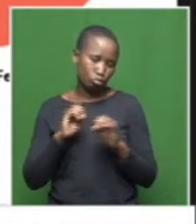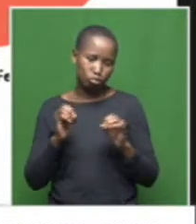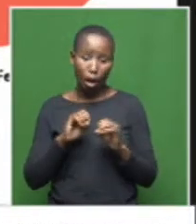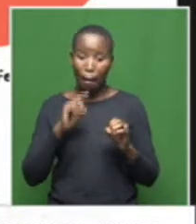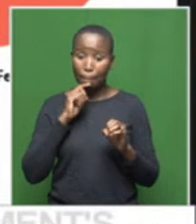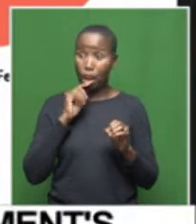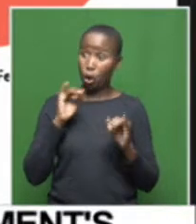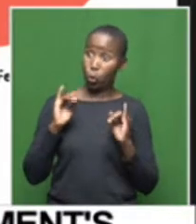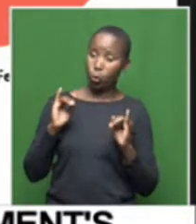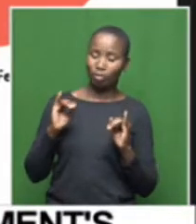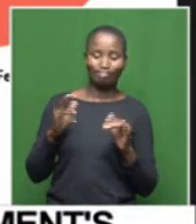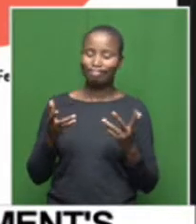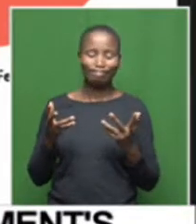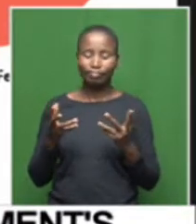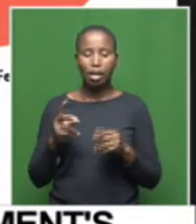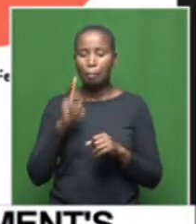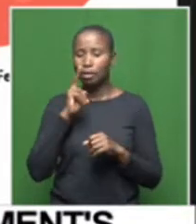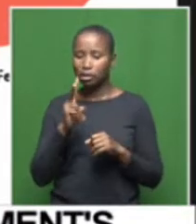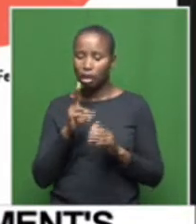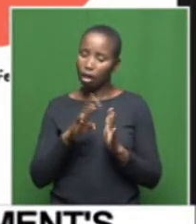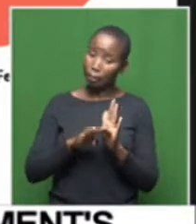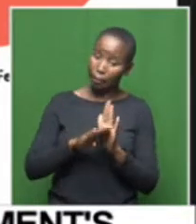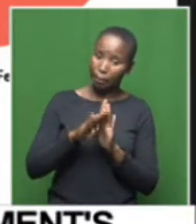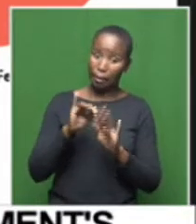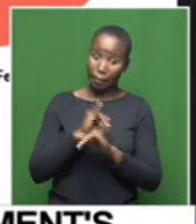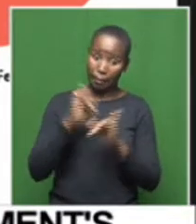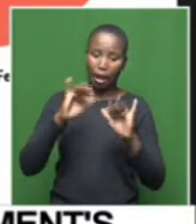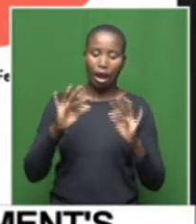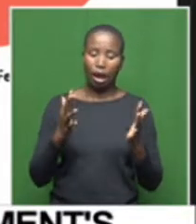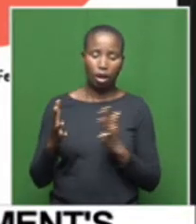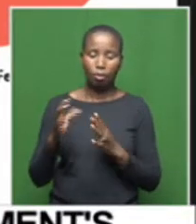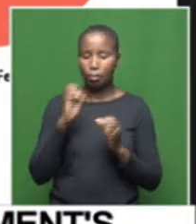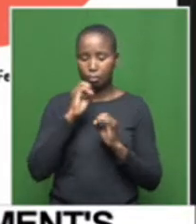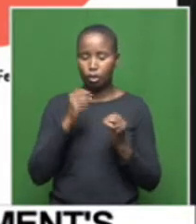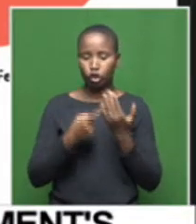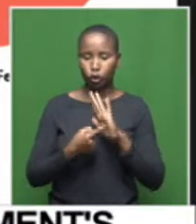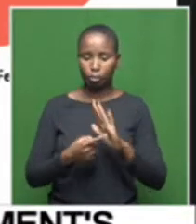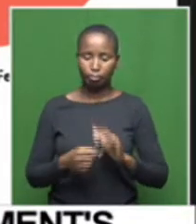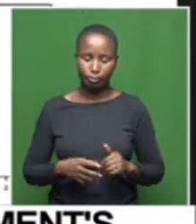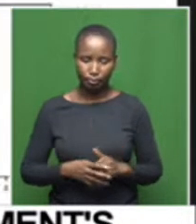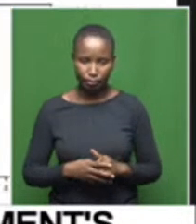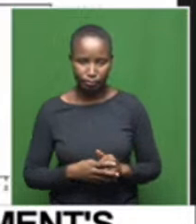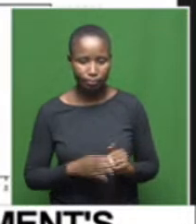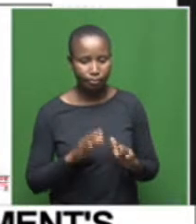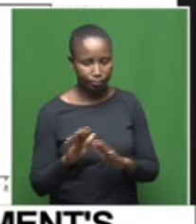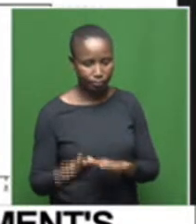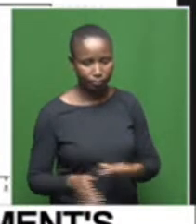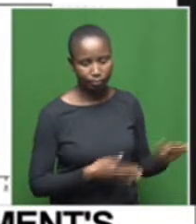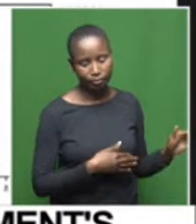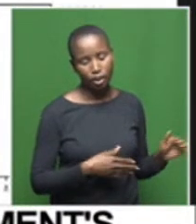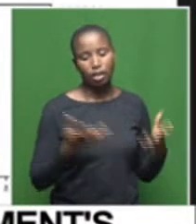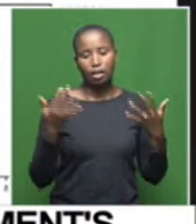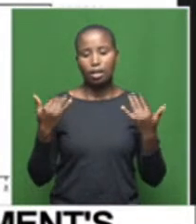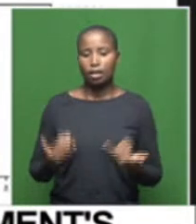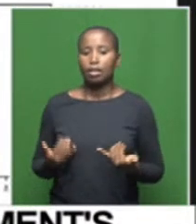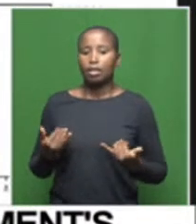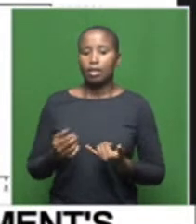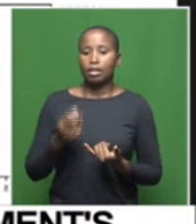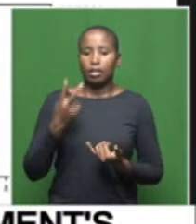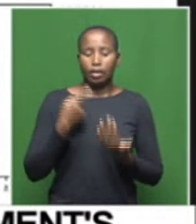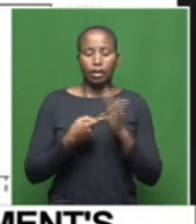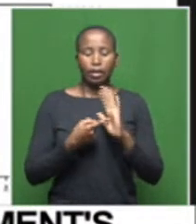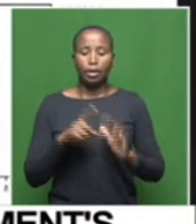seen any increase in severity with this subvariant. Also just showing, the trends